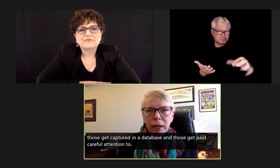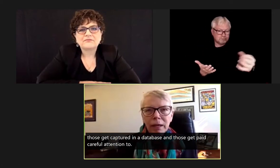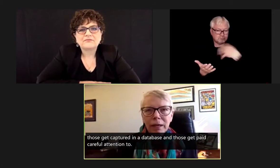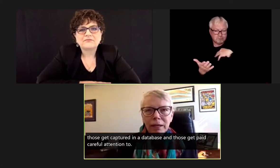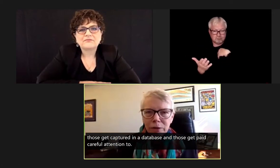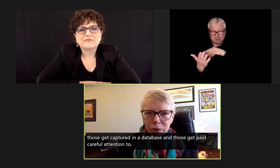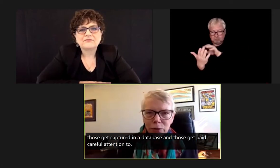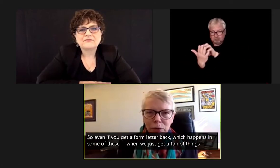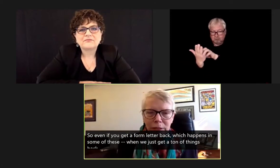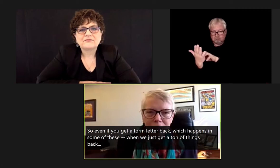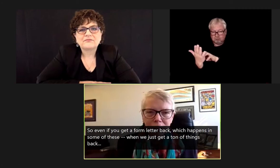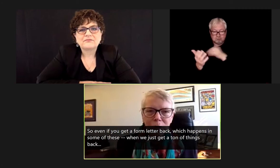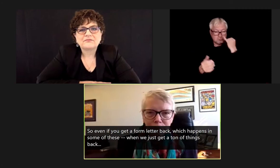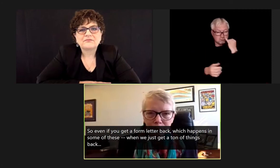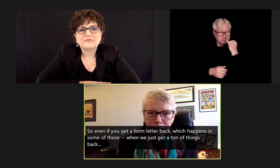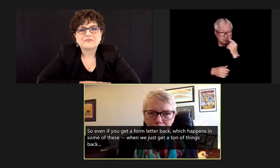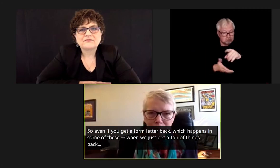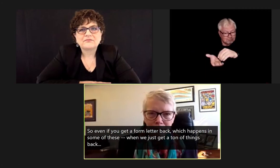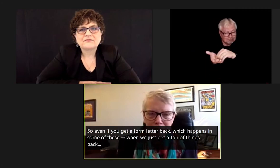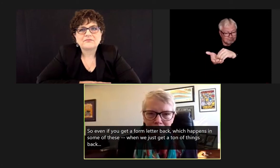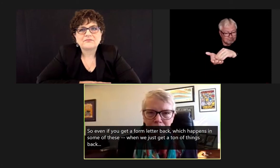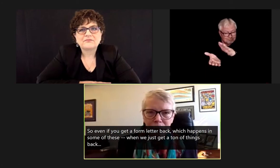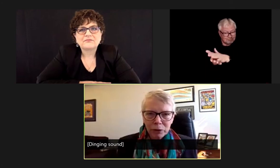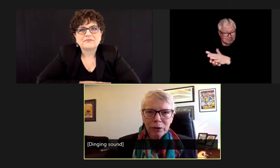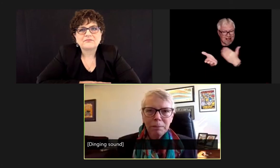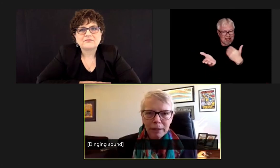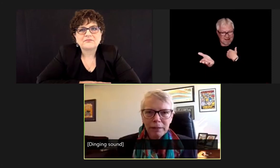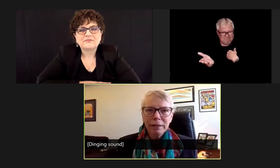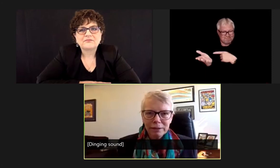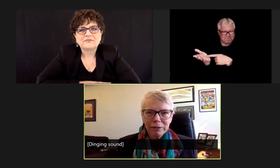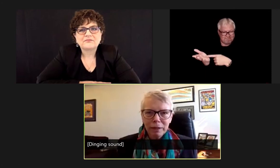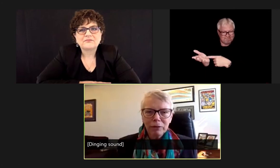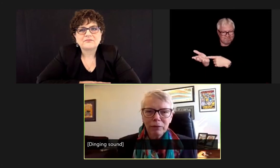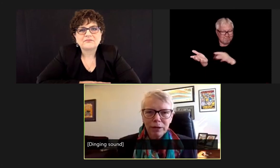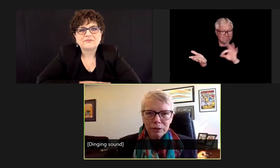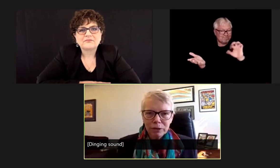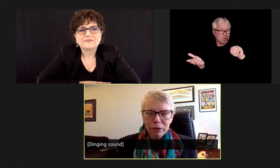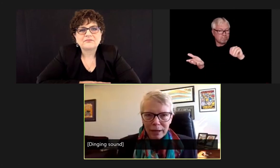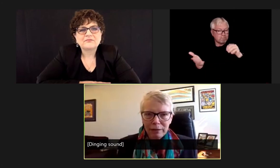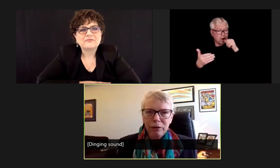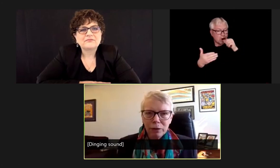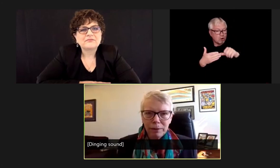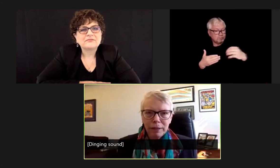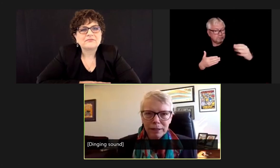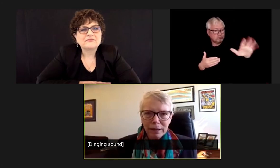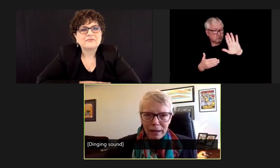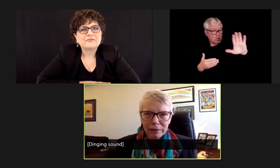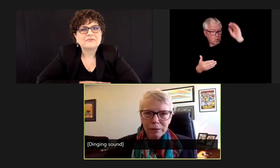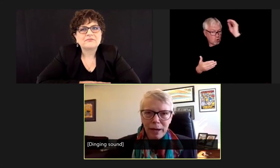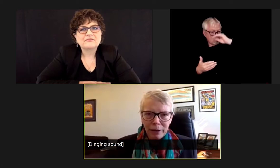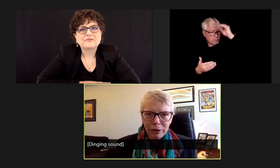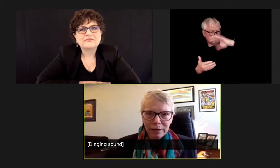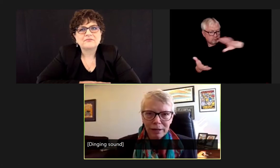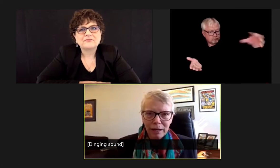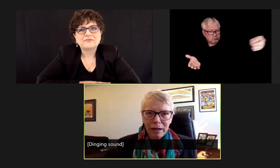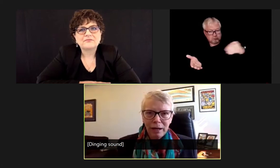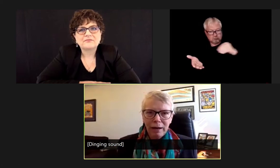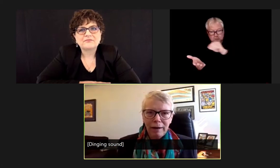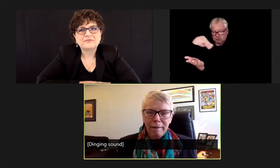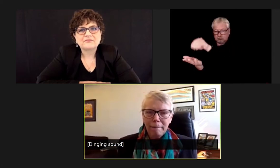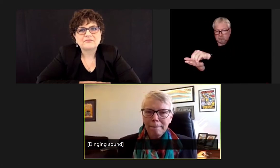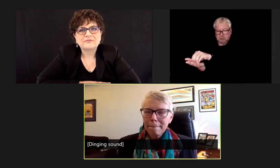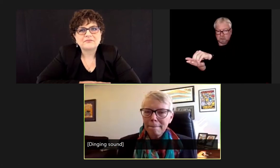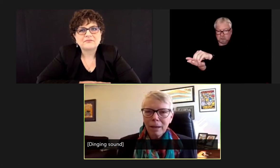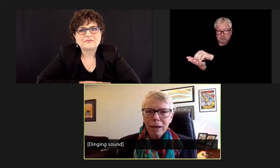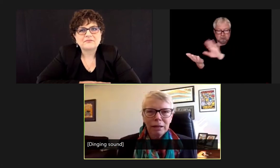emails, even if you get a form letter back, your opinion is being registered and your opinion has mattered.